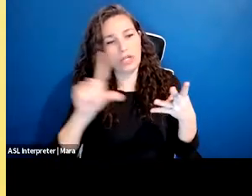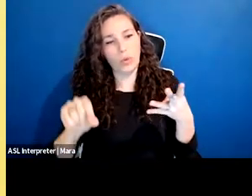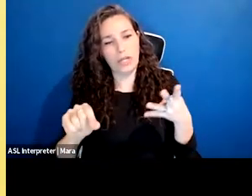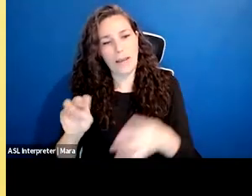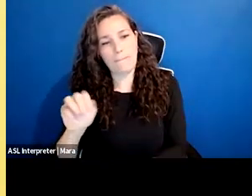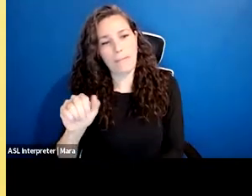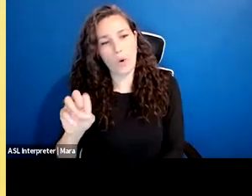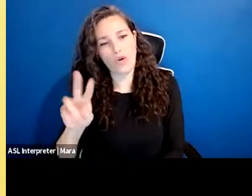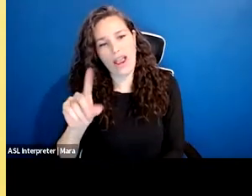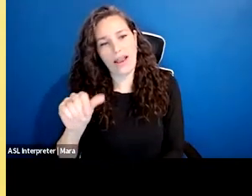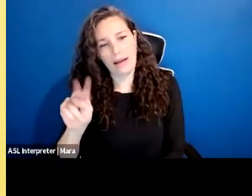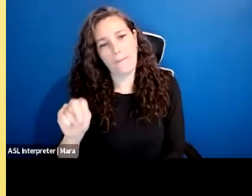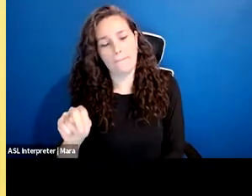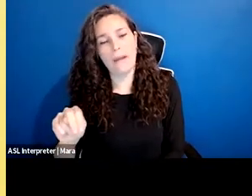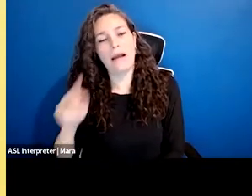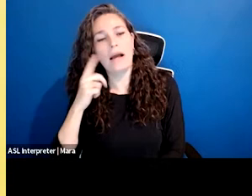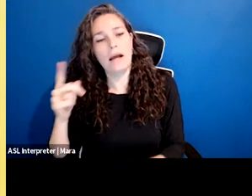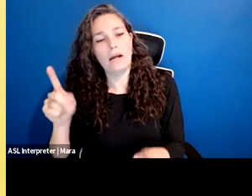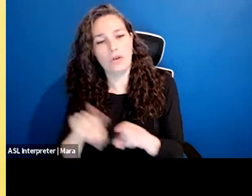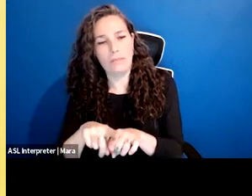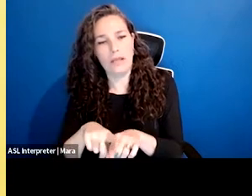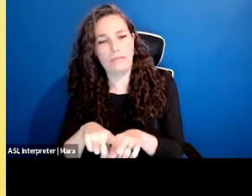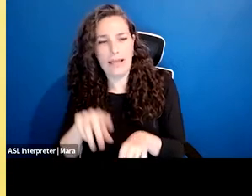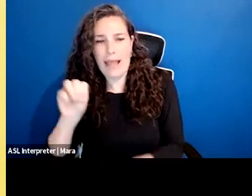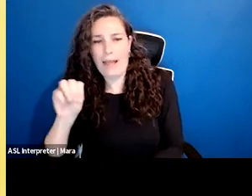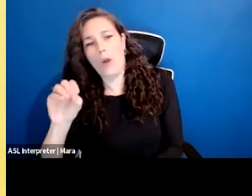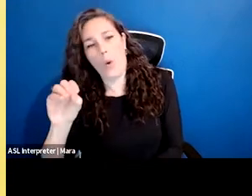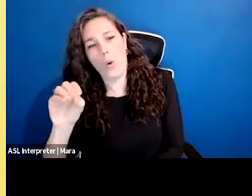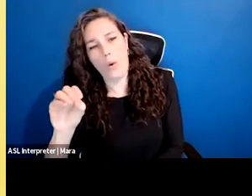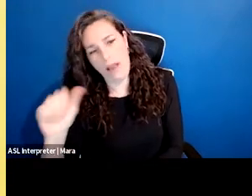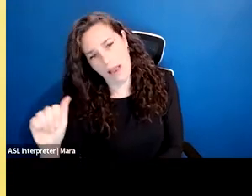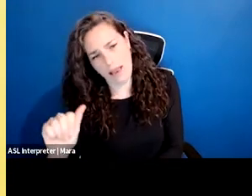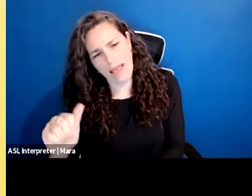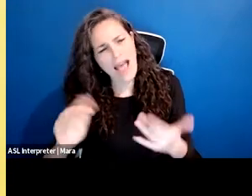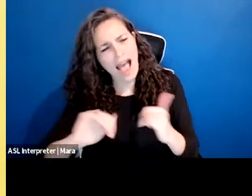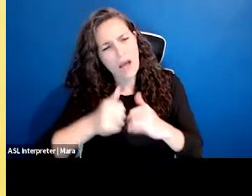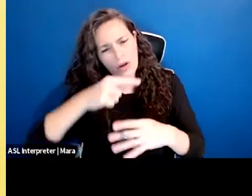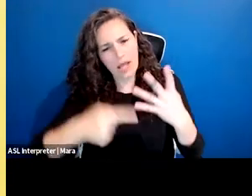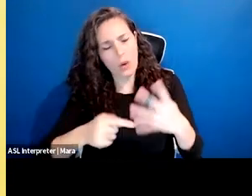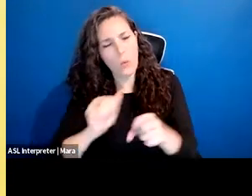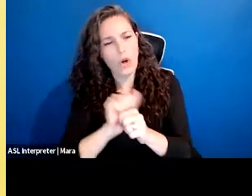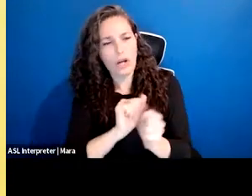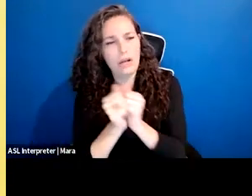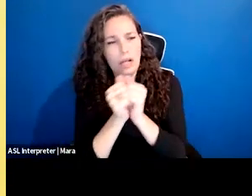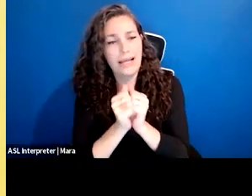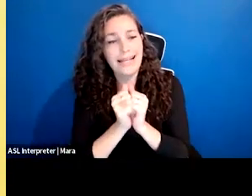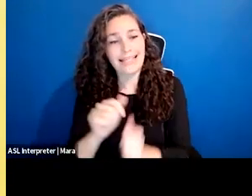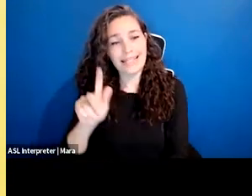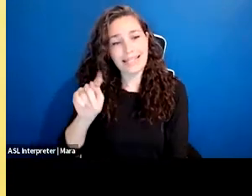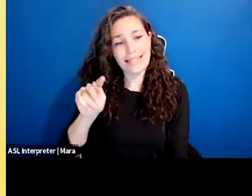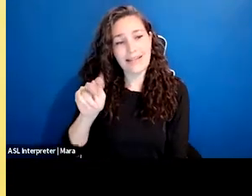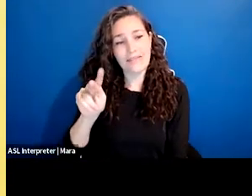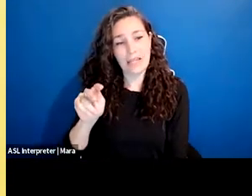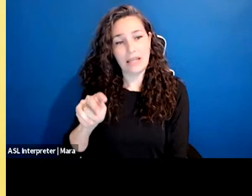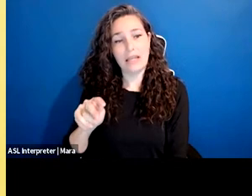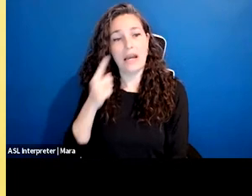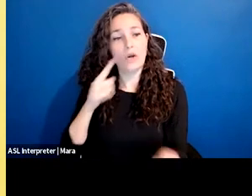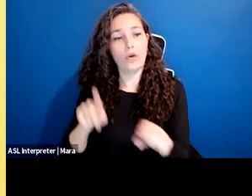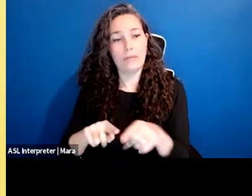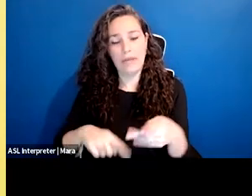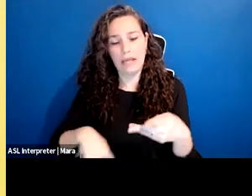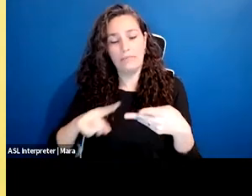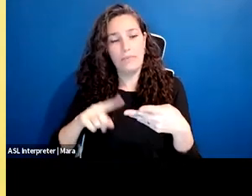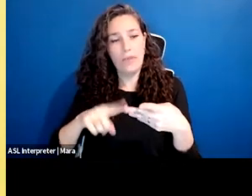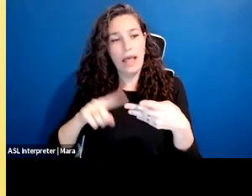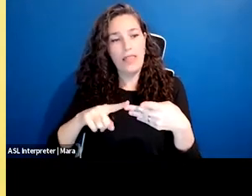Agreement. So how do all these documents work together? The television agreement modifies the CBA. So if you're working